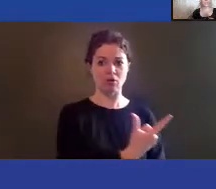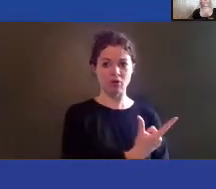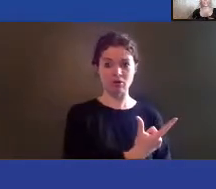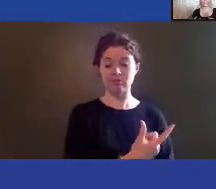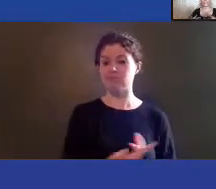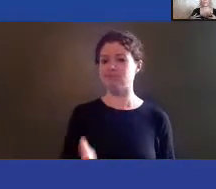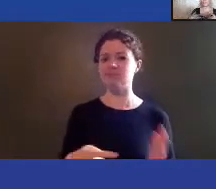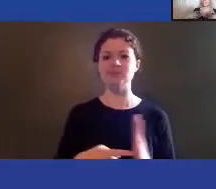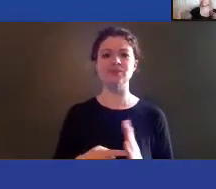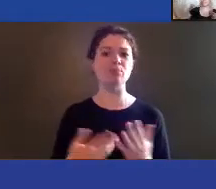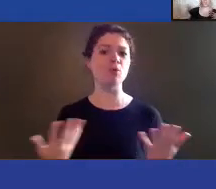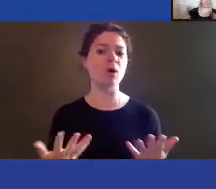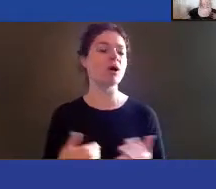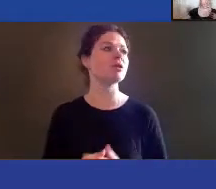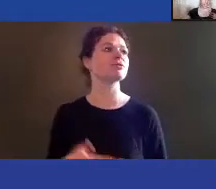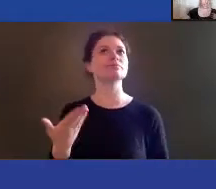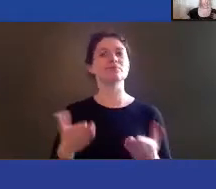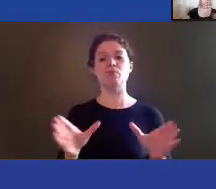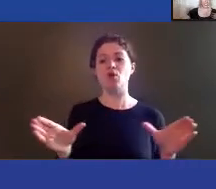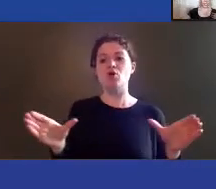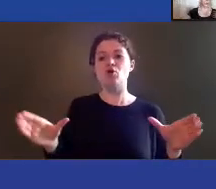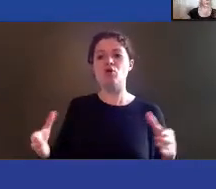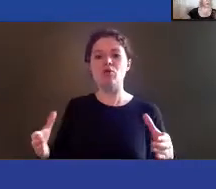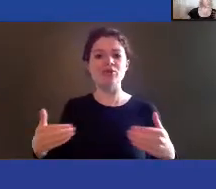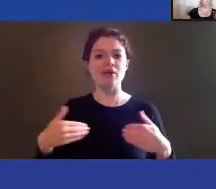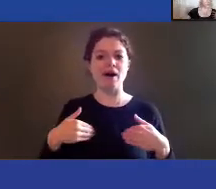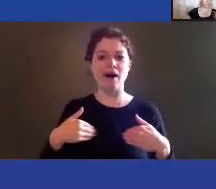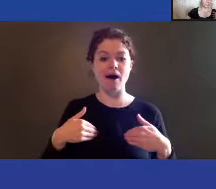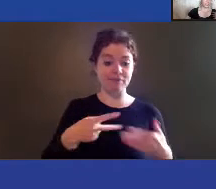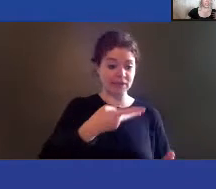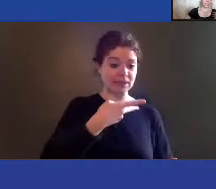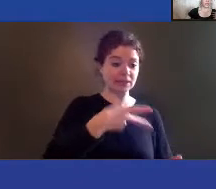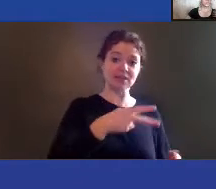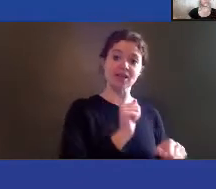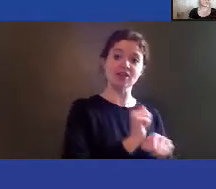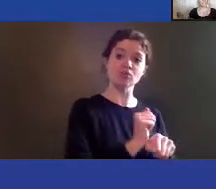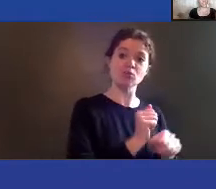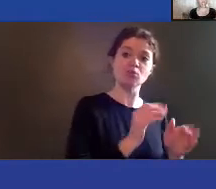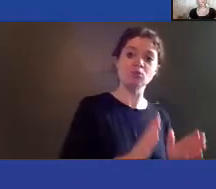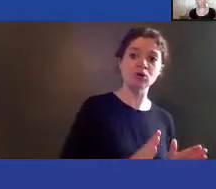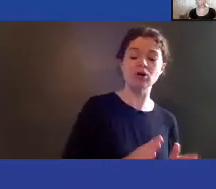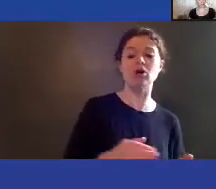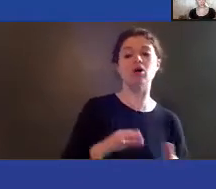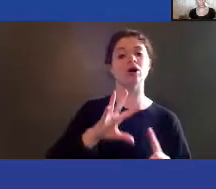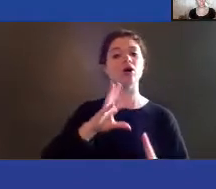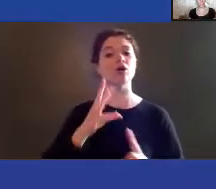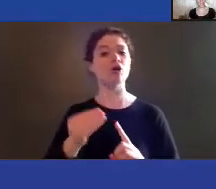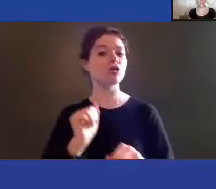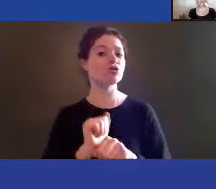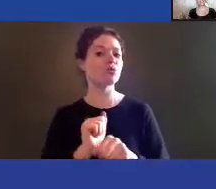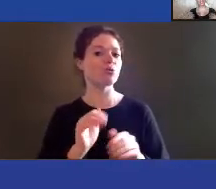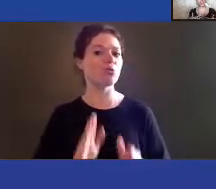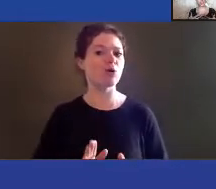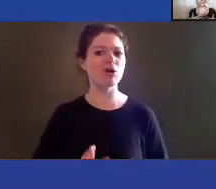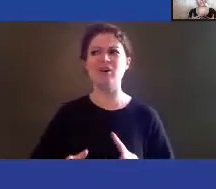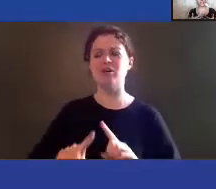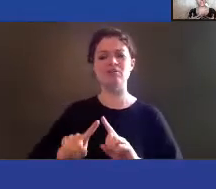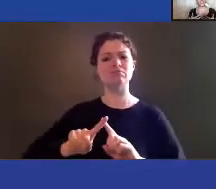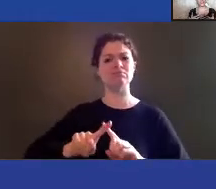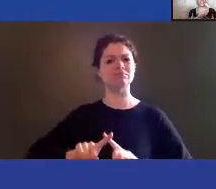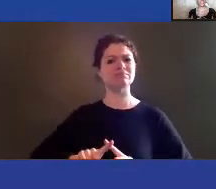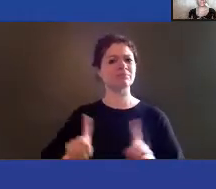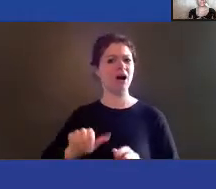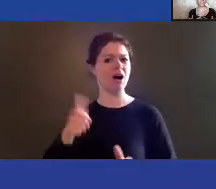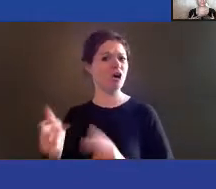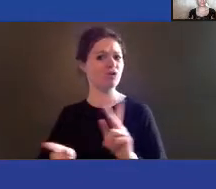yourself in coalition with folks beyond the dance or cultural sectors whose work is adjacent to yours, and your shared interests